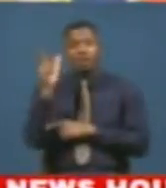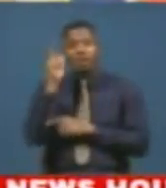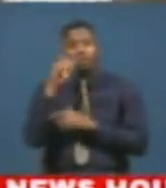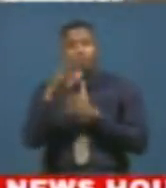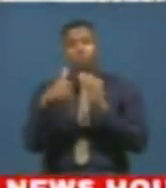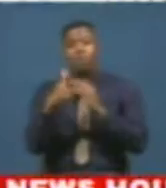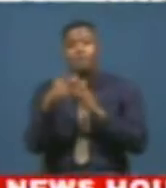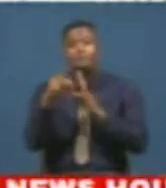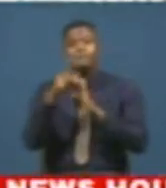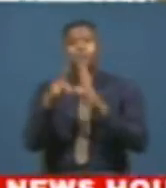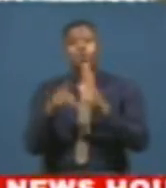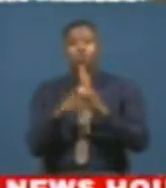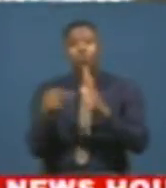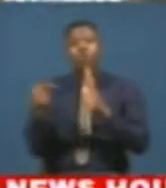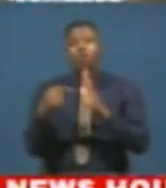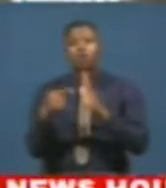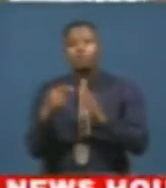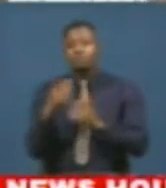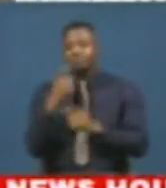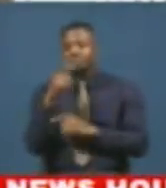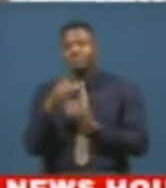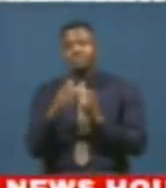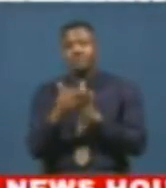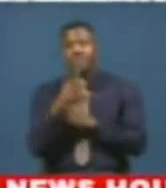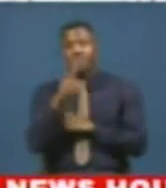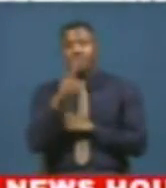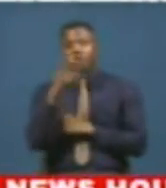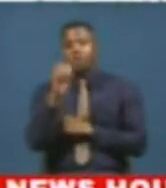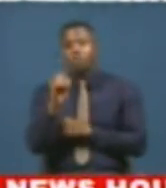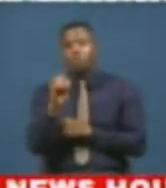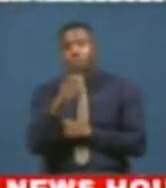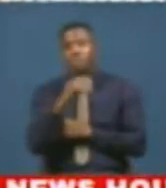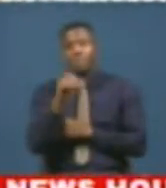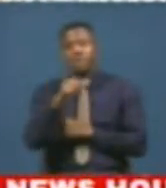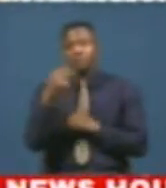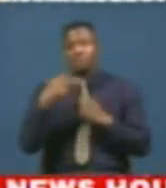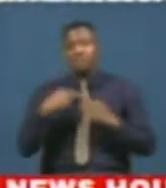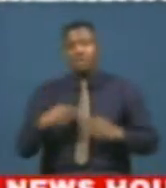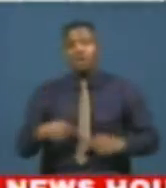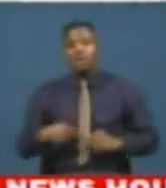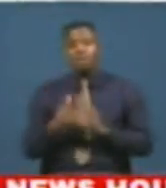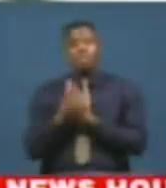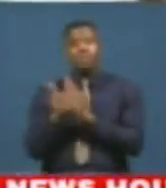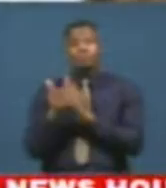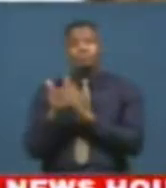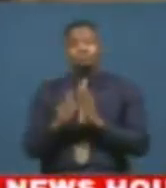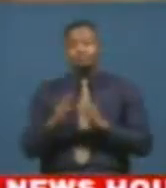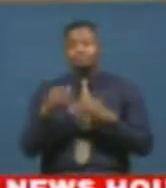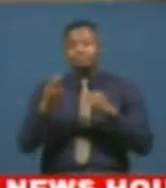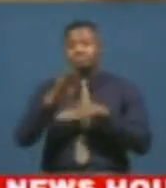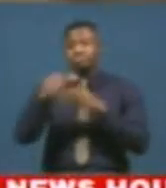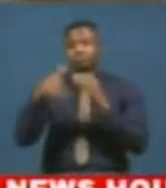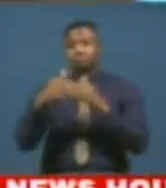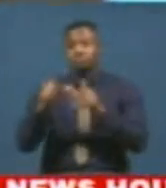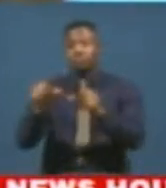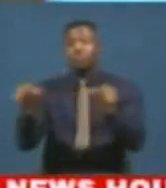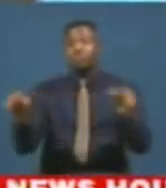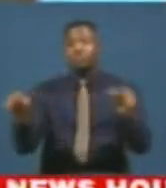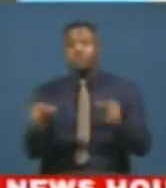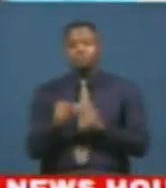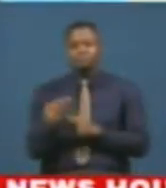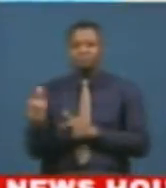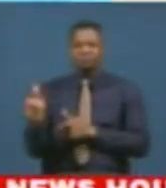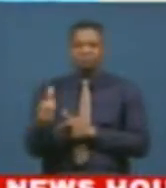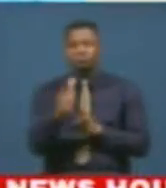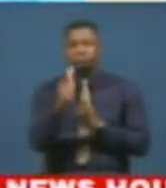safety protocols recommended by the WHO and other health experts. All the markets in the area have been disinfected by